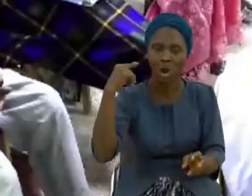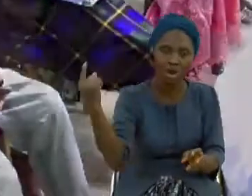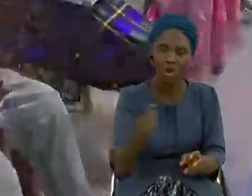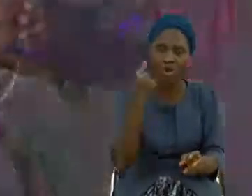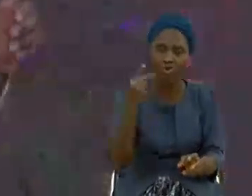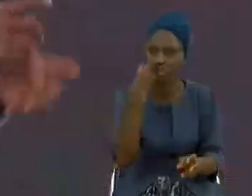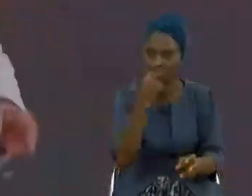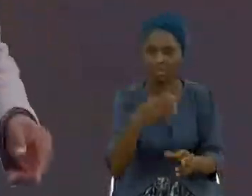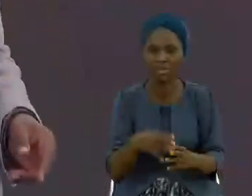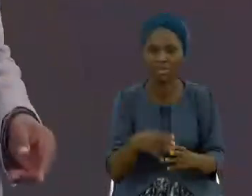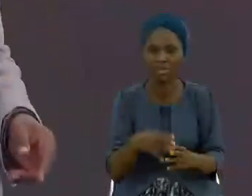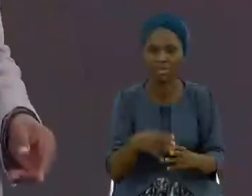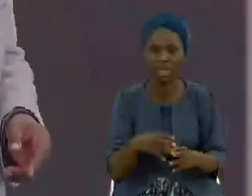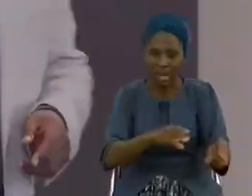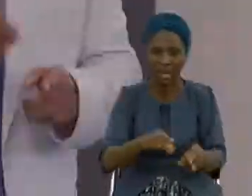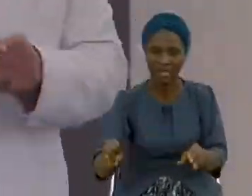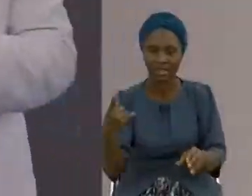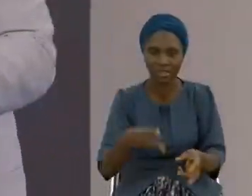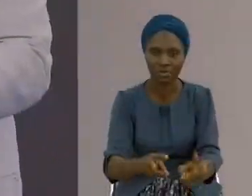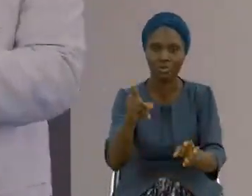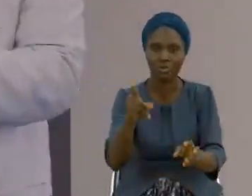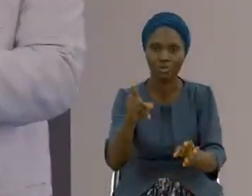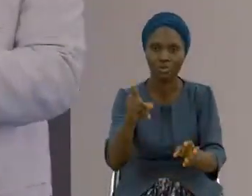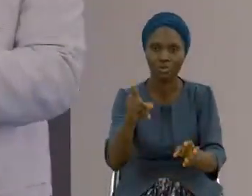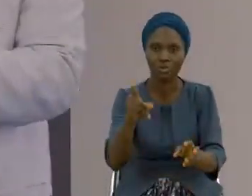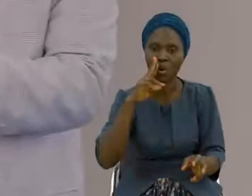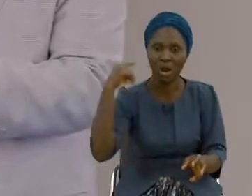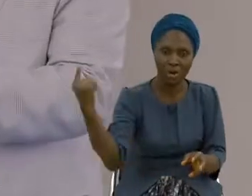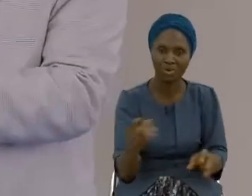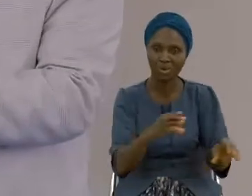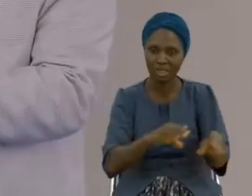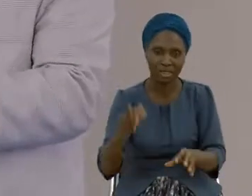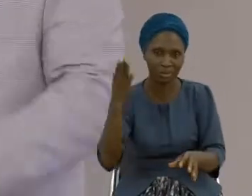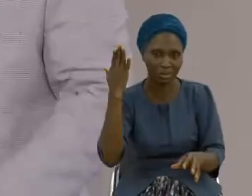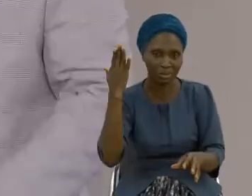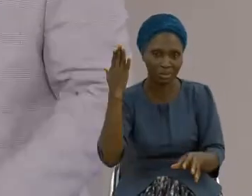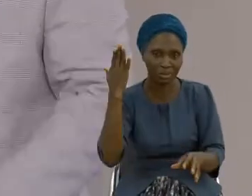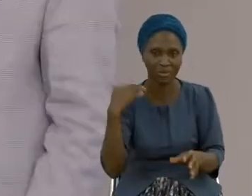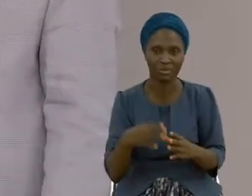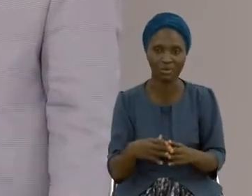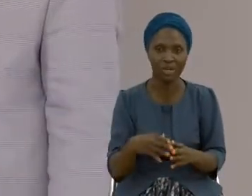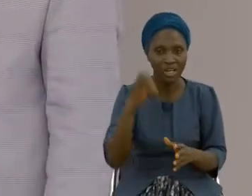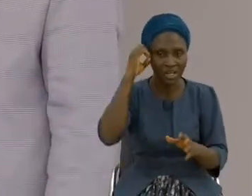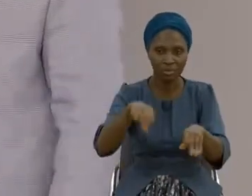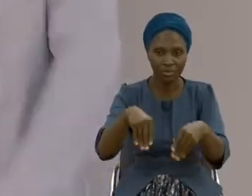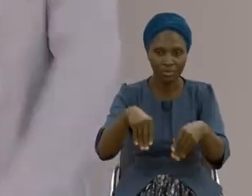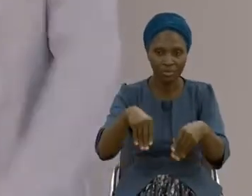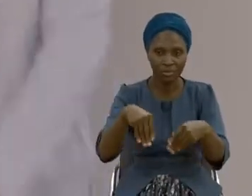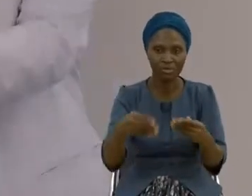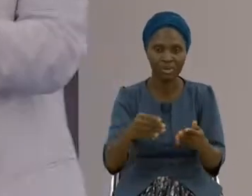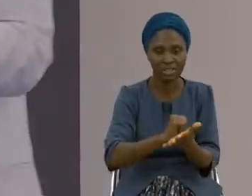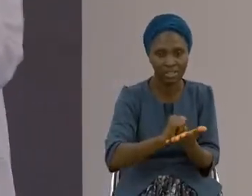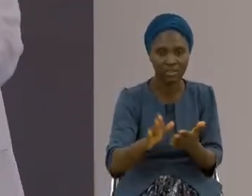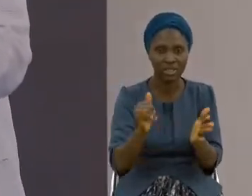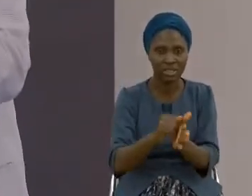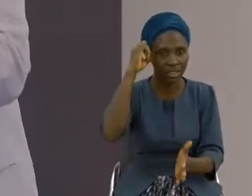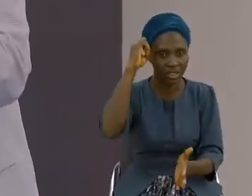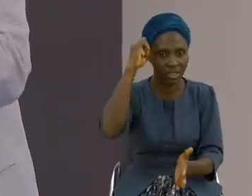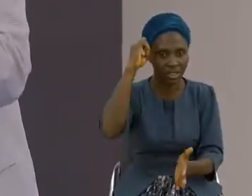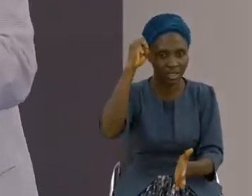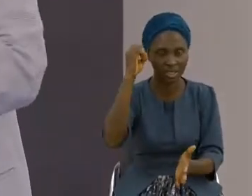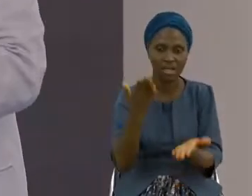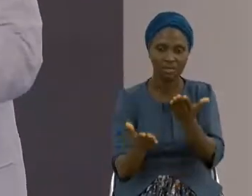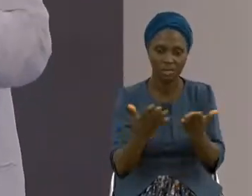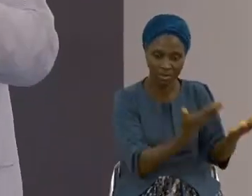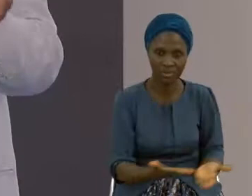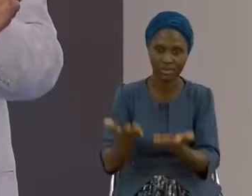sanctification that he might present the church unto himself a glorious